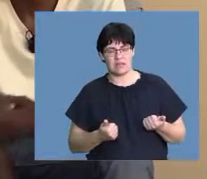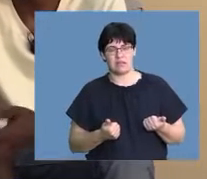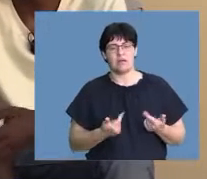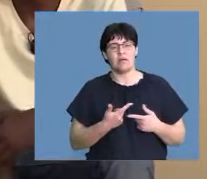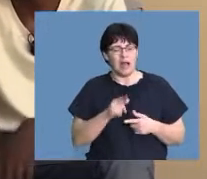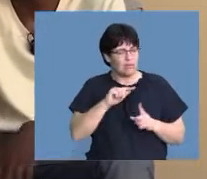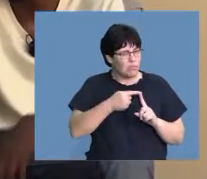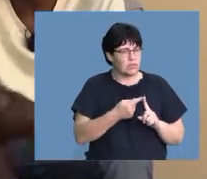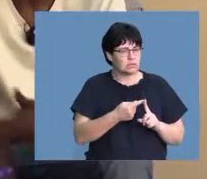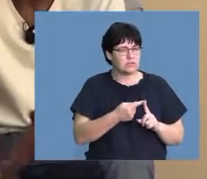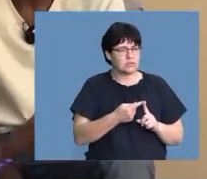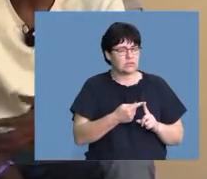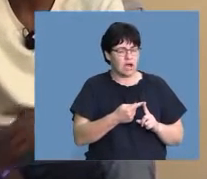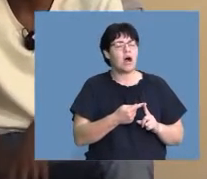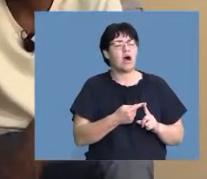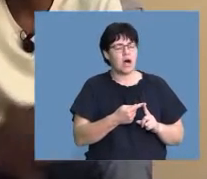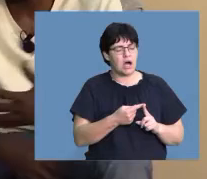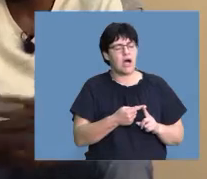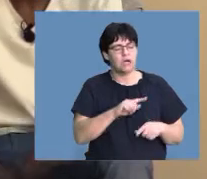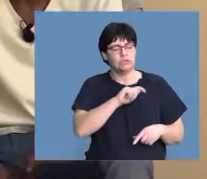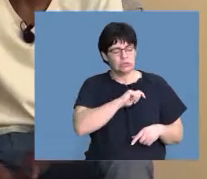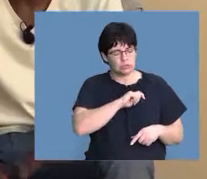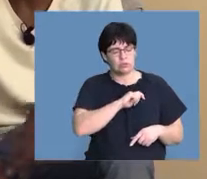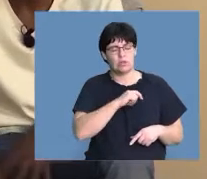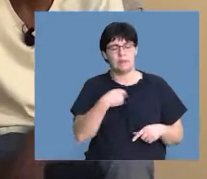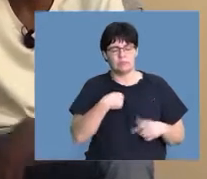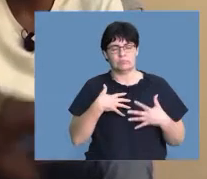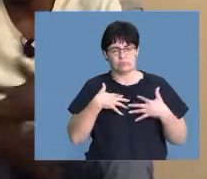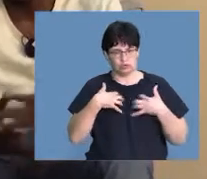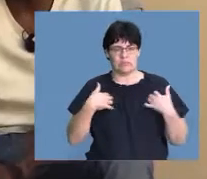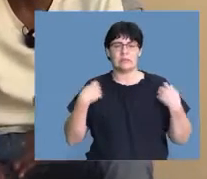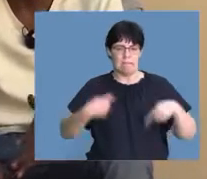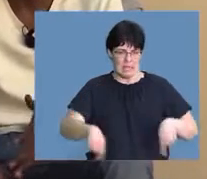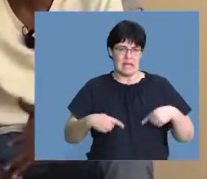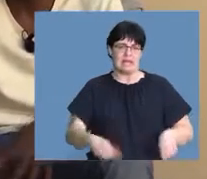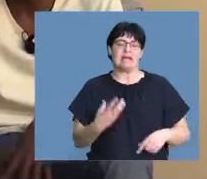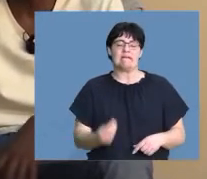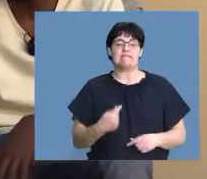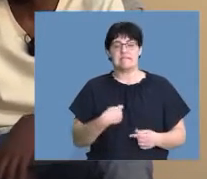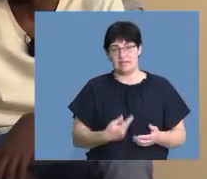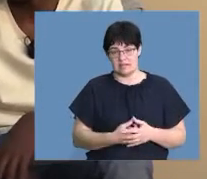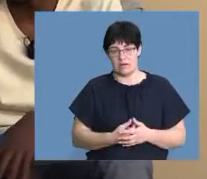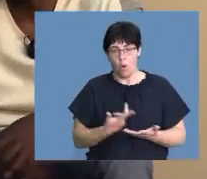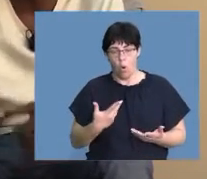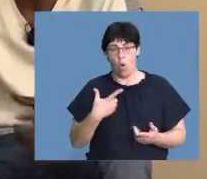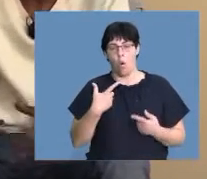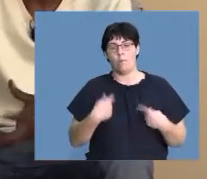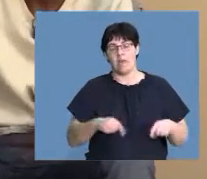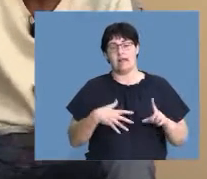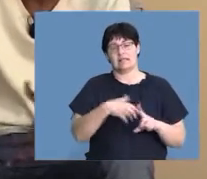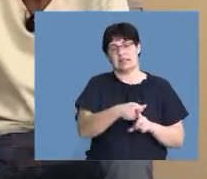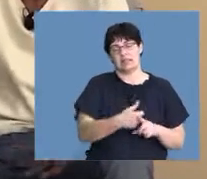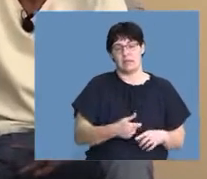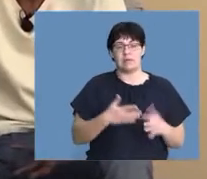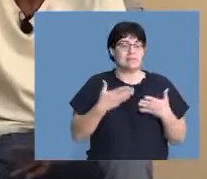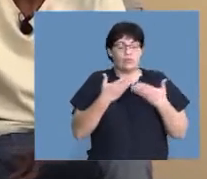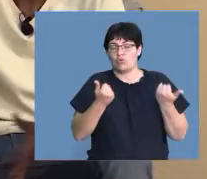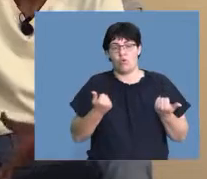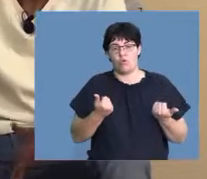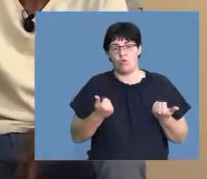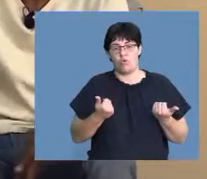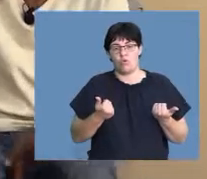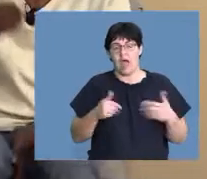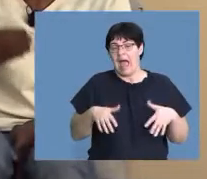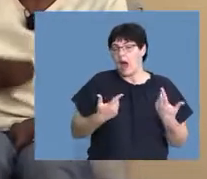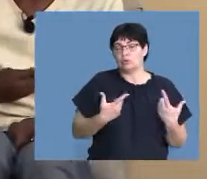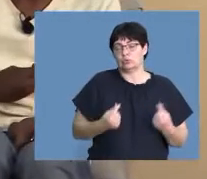in time to just acknowledge that, hey, I'm panicking or I'm having a panic attack. But I don't know how that would work as well